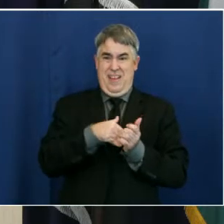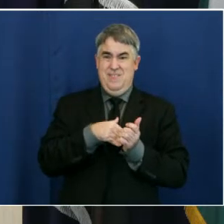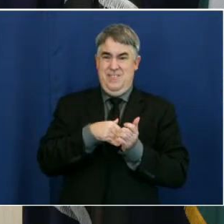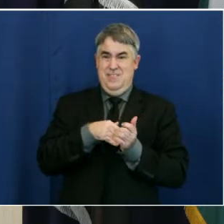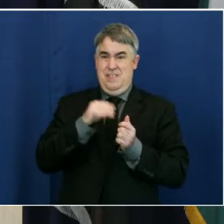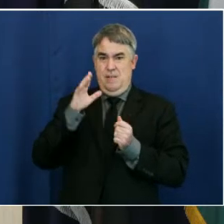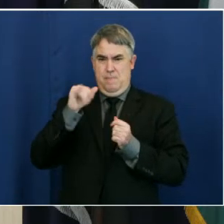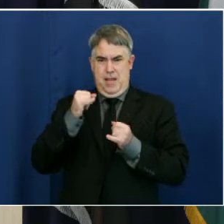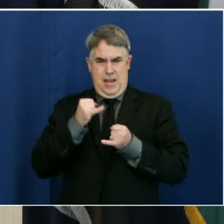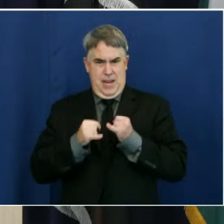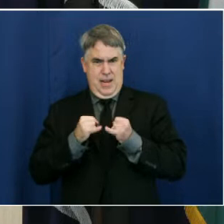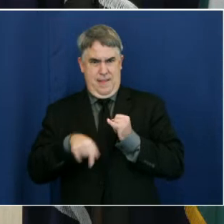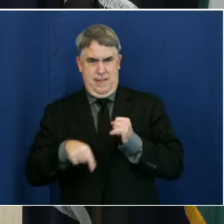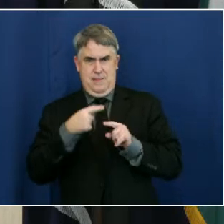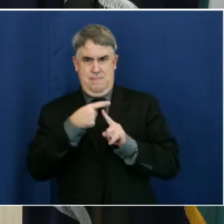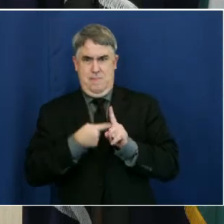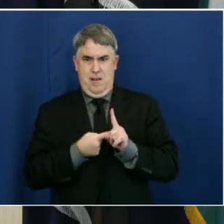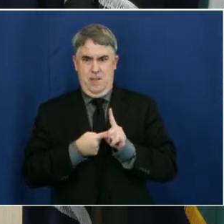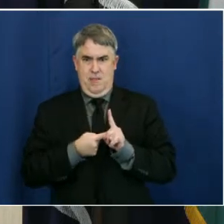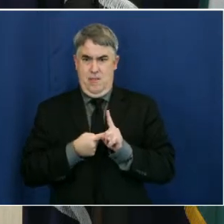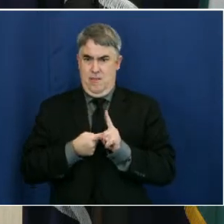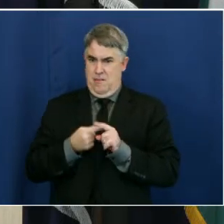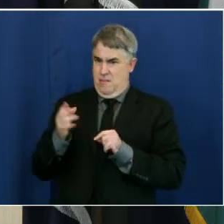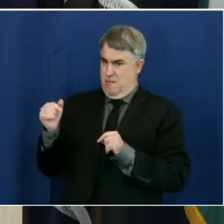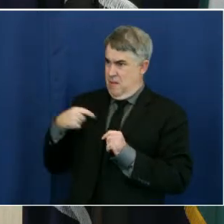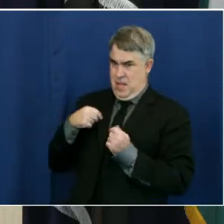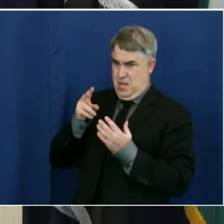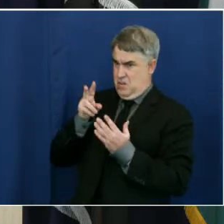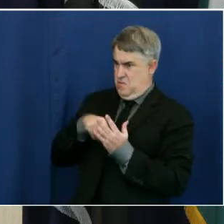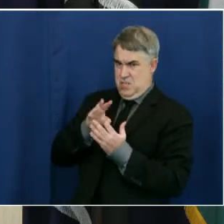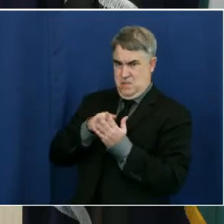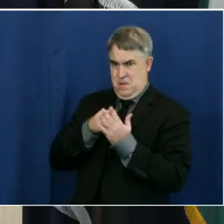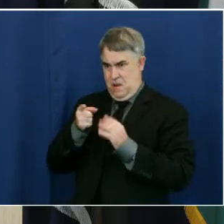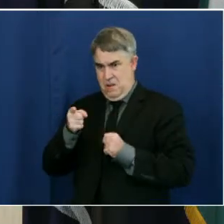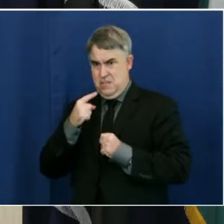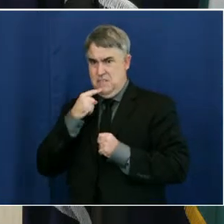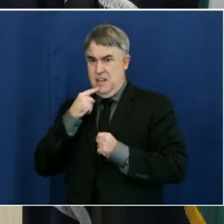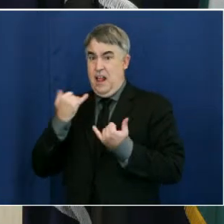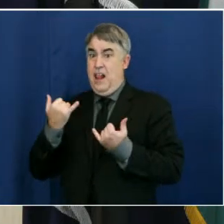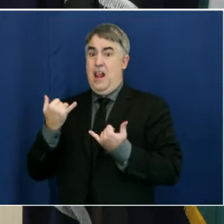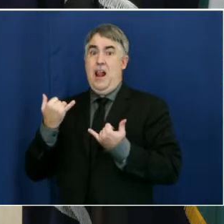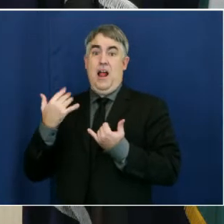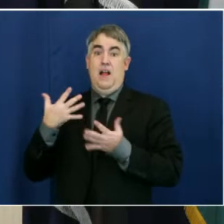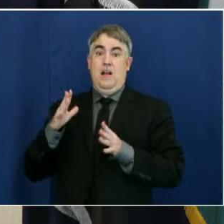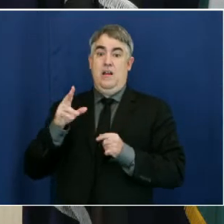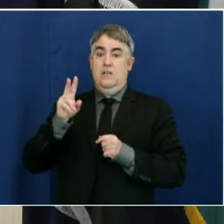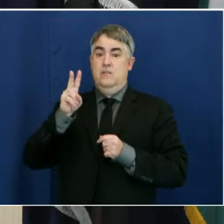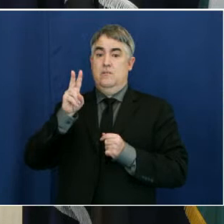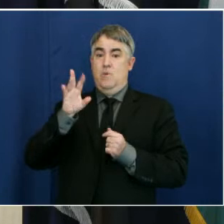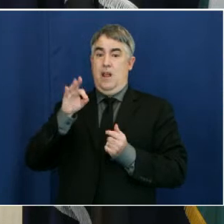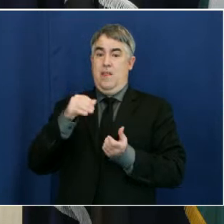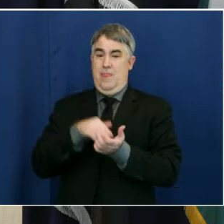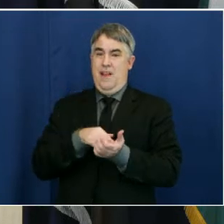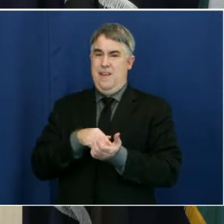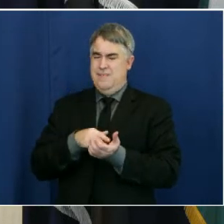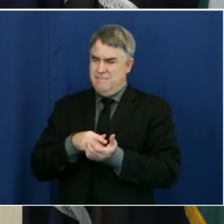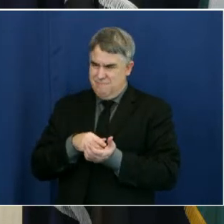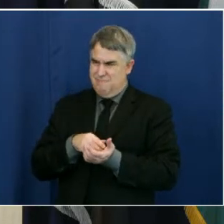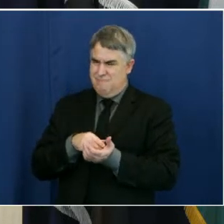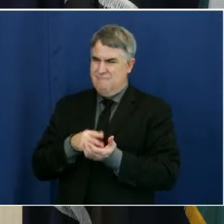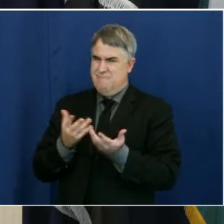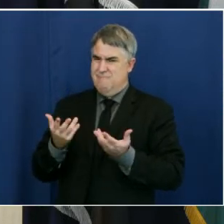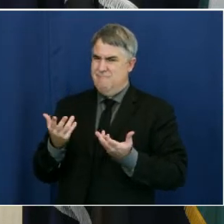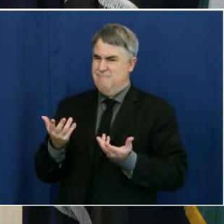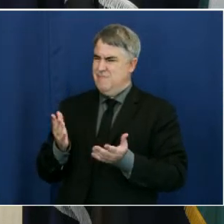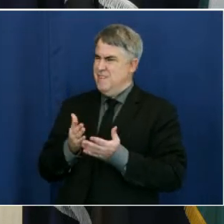the month. If I read that chart right, so far 29,000 people, 1% of the population, as you said. You're only